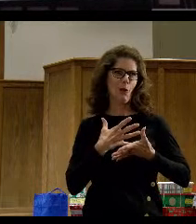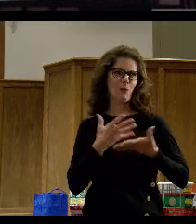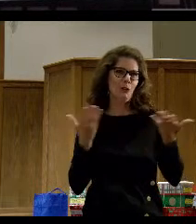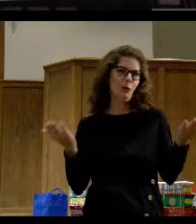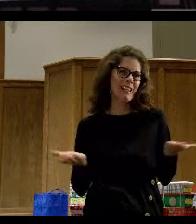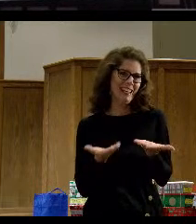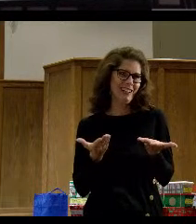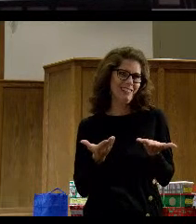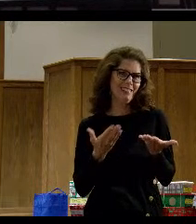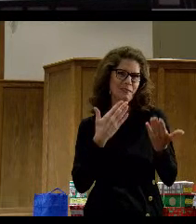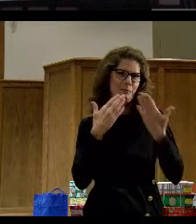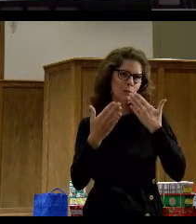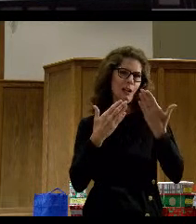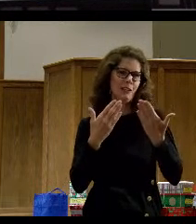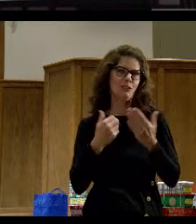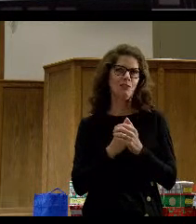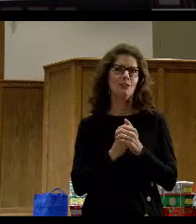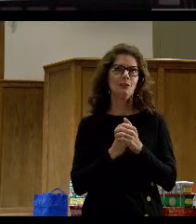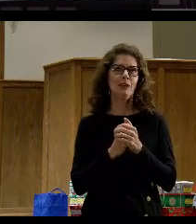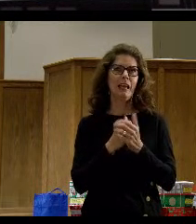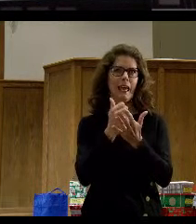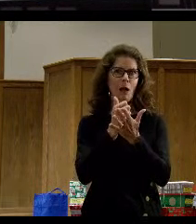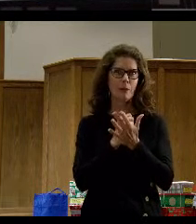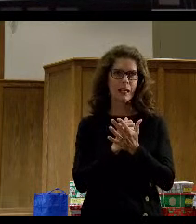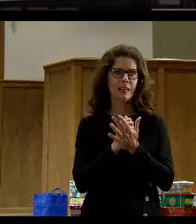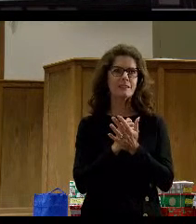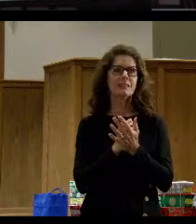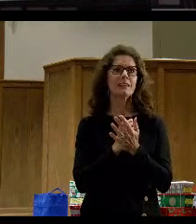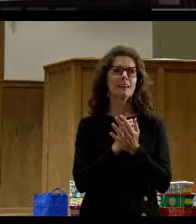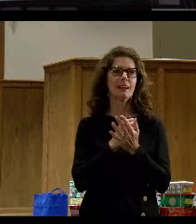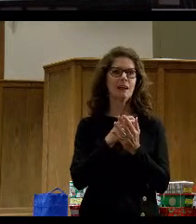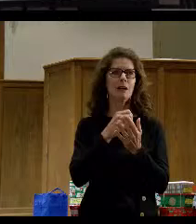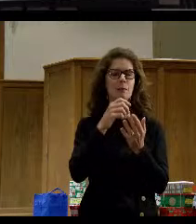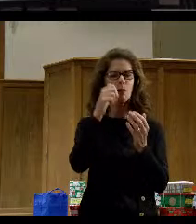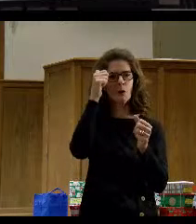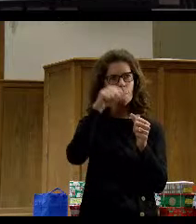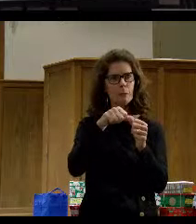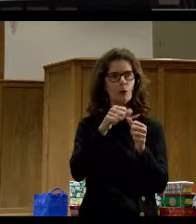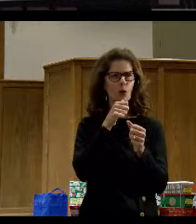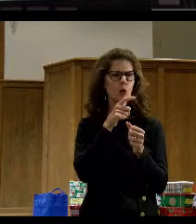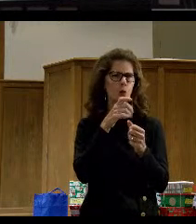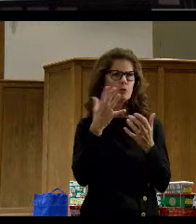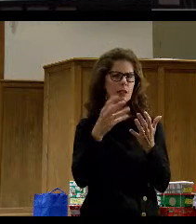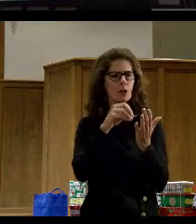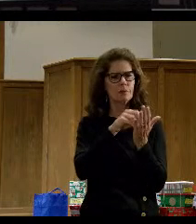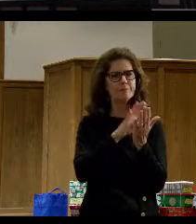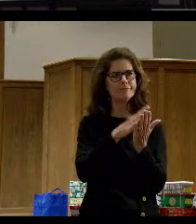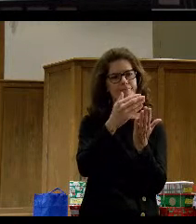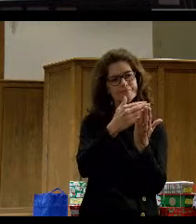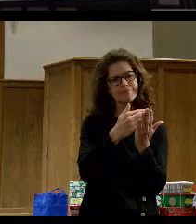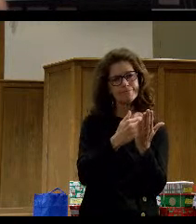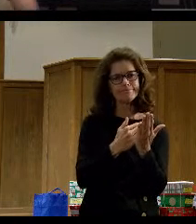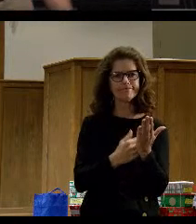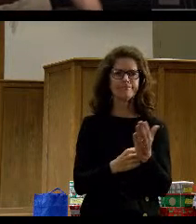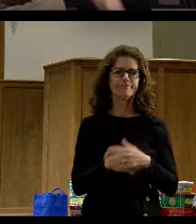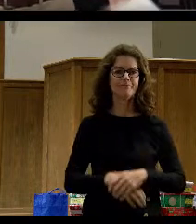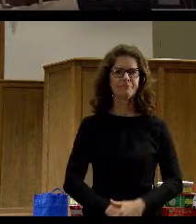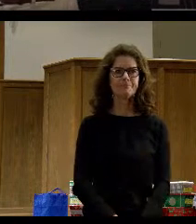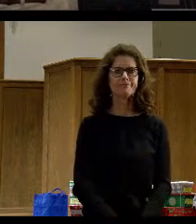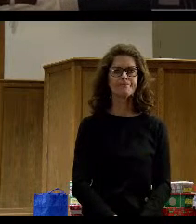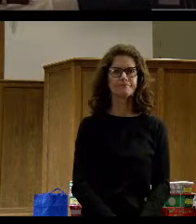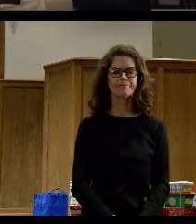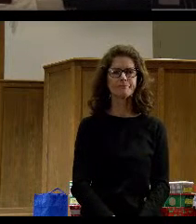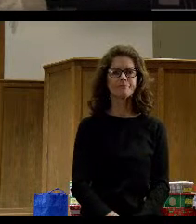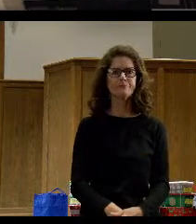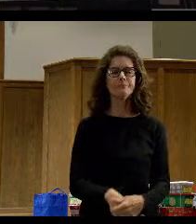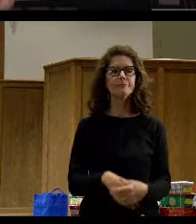We appreciate you helping us keep record of everyone who's with us on any given Sunday. So you can do that right now if you don't mind. We also would love